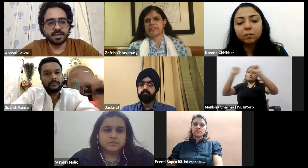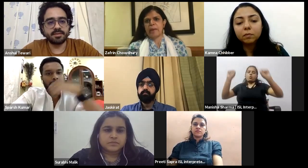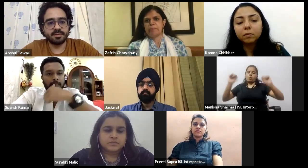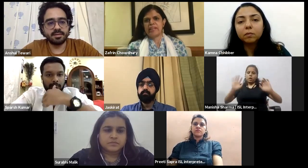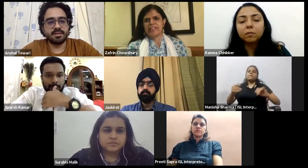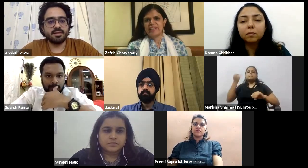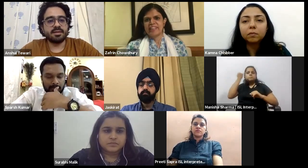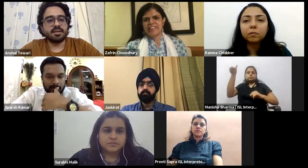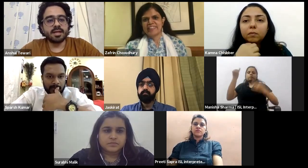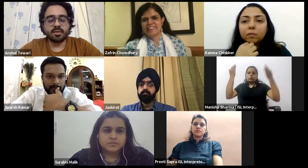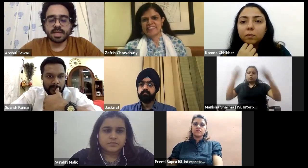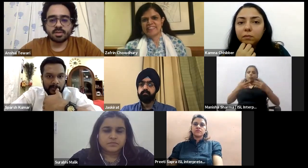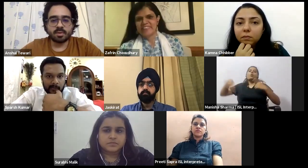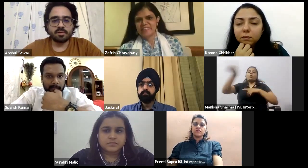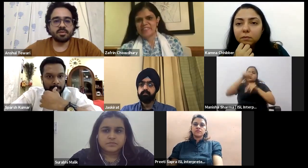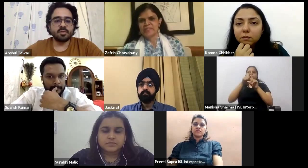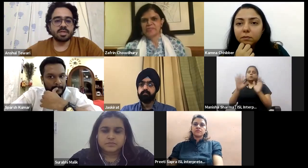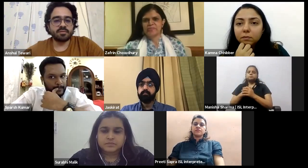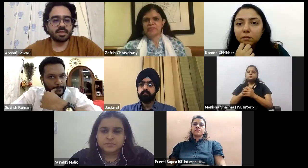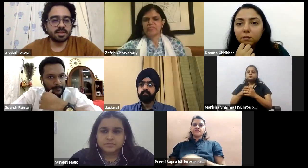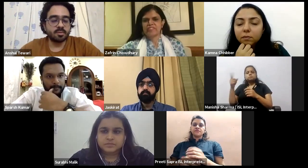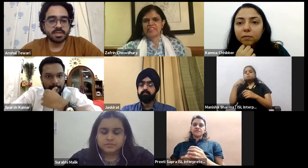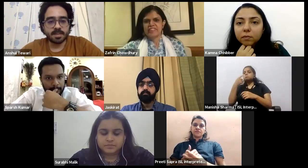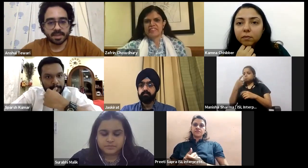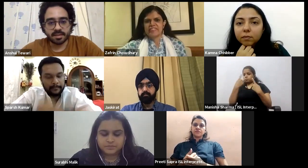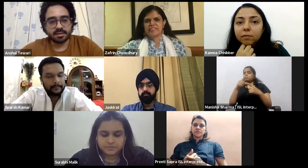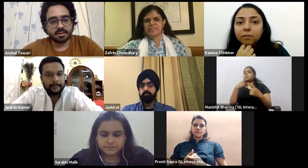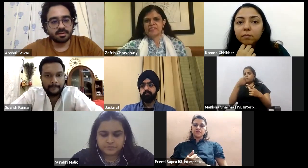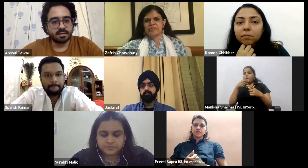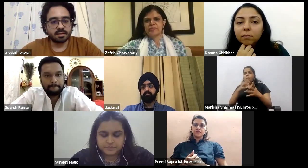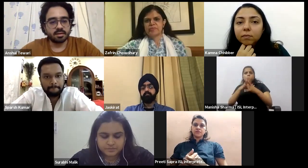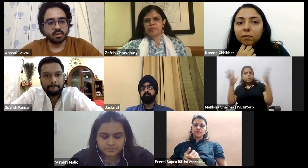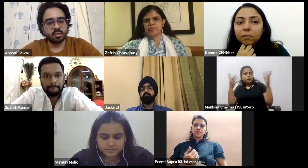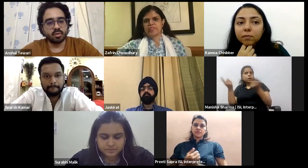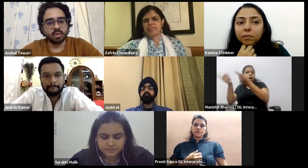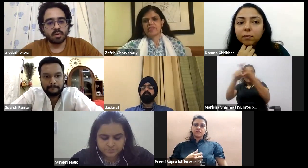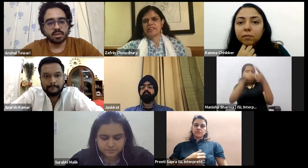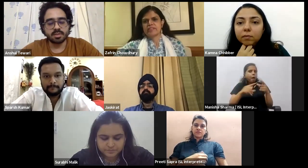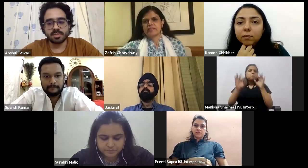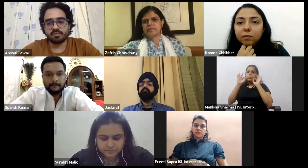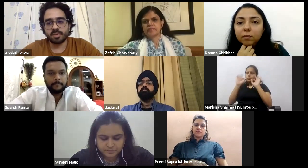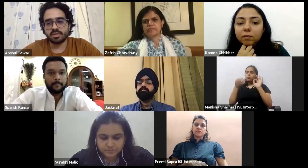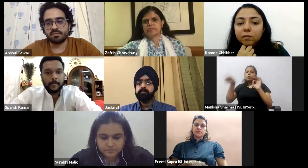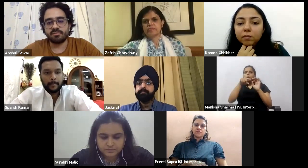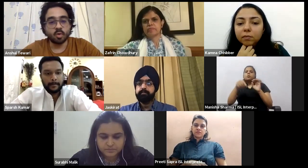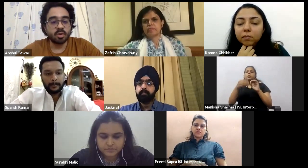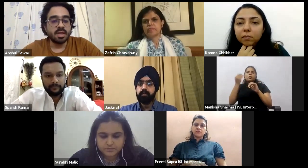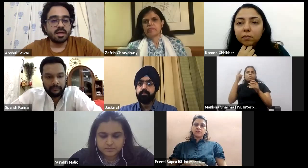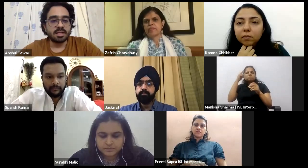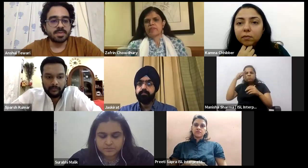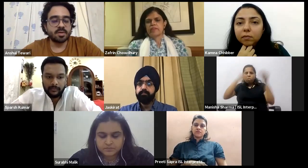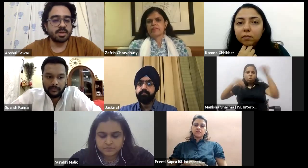through this campaign. Great. No, it's actually wonderful to know, Zafreen, that there's so much happening, to counter this misinformation